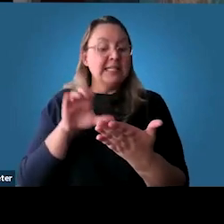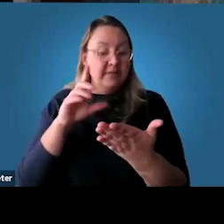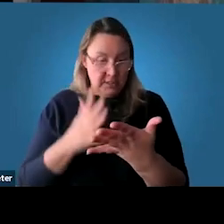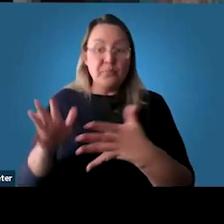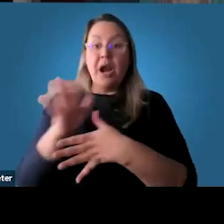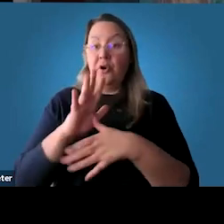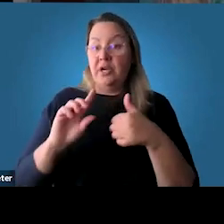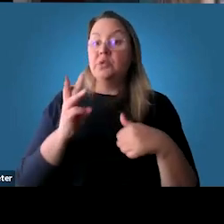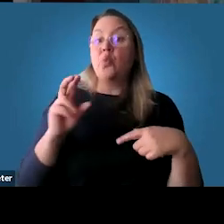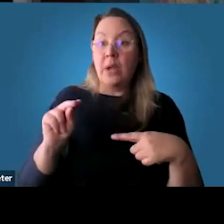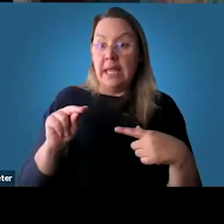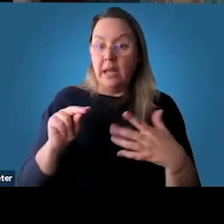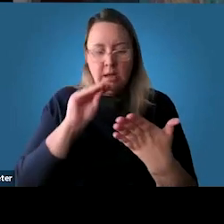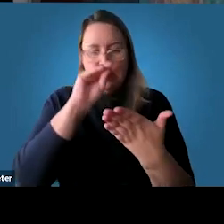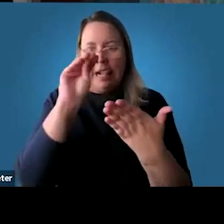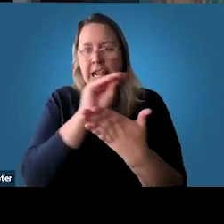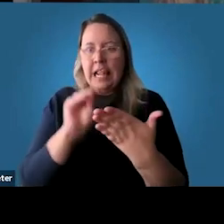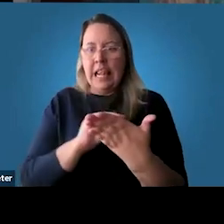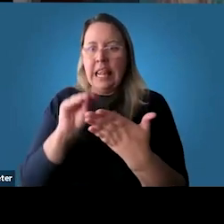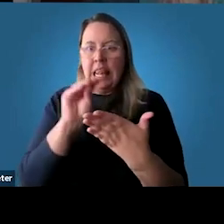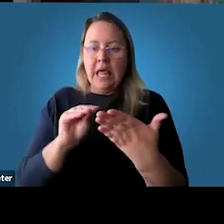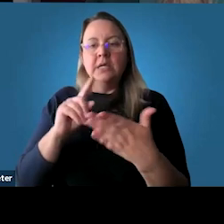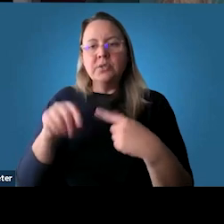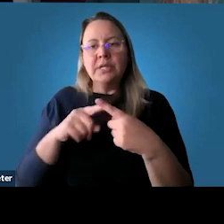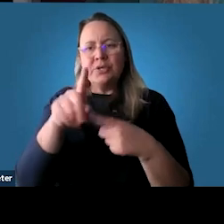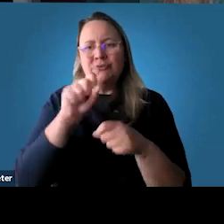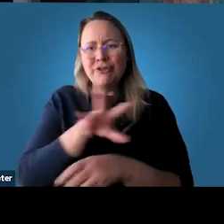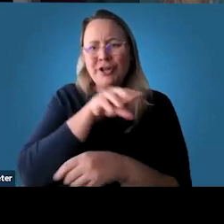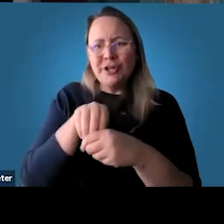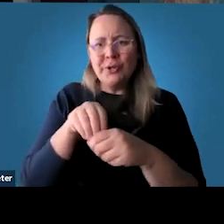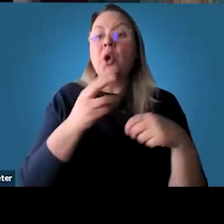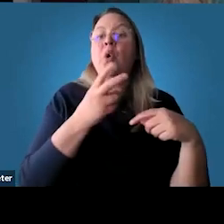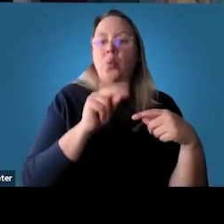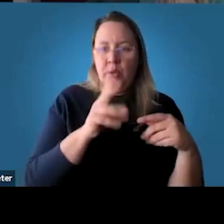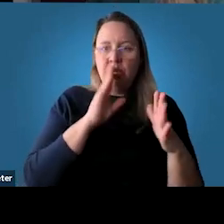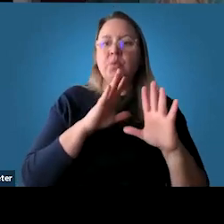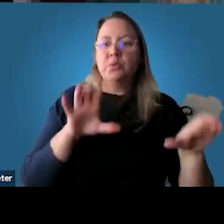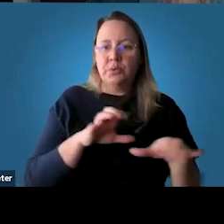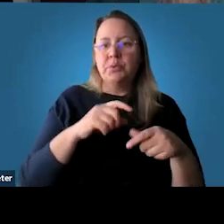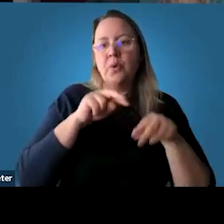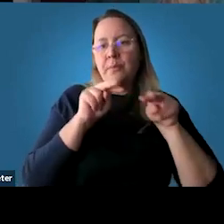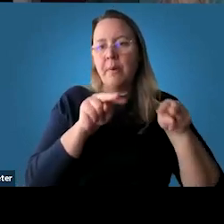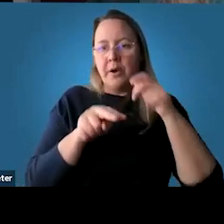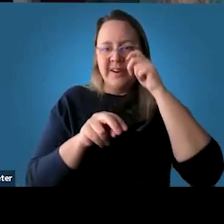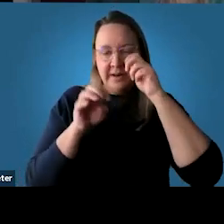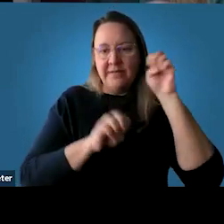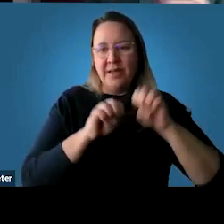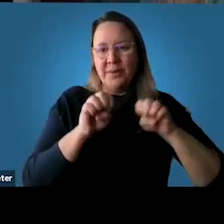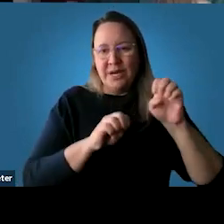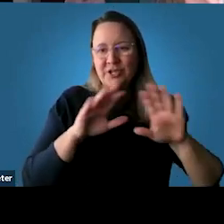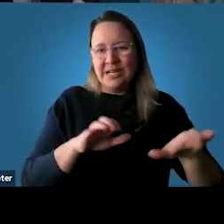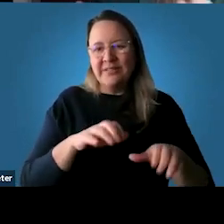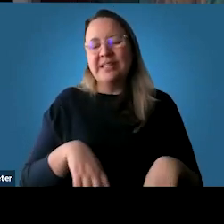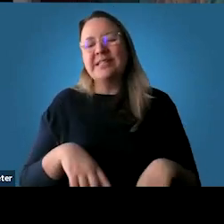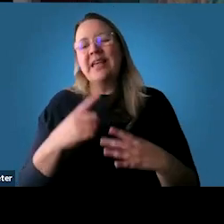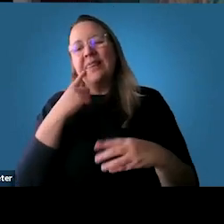prioritized when. And within that timeline, you can include when you're going to conduct monitoring and evaluation activities.